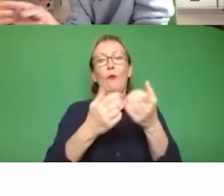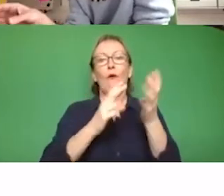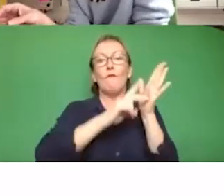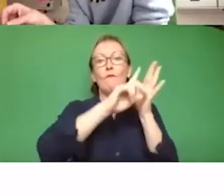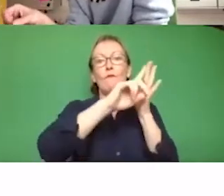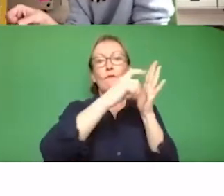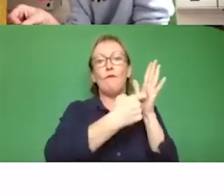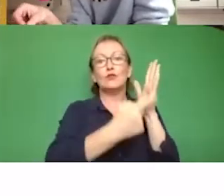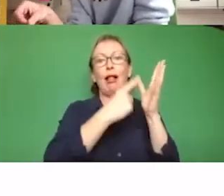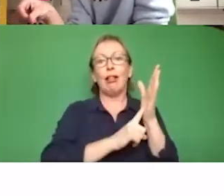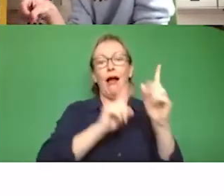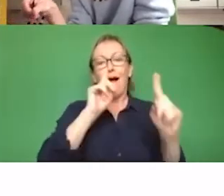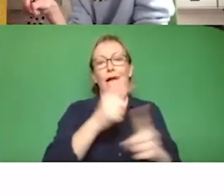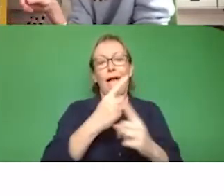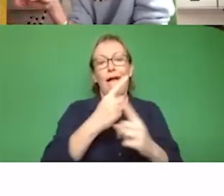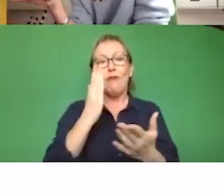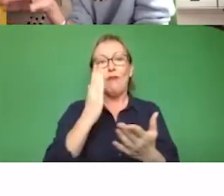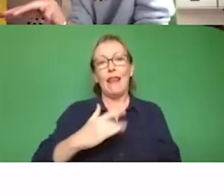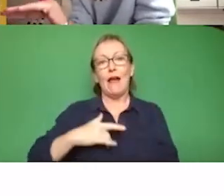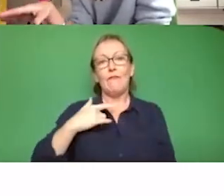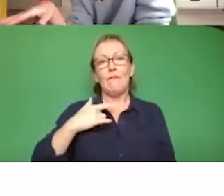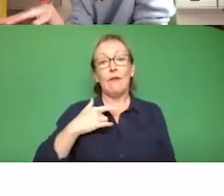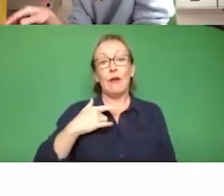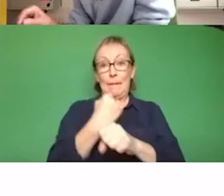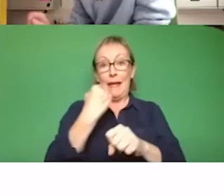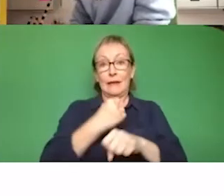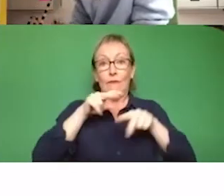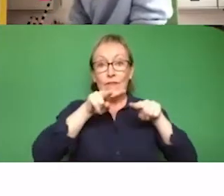we've made videos and we've made beautiful